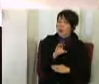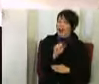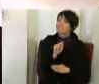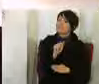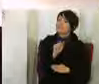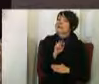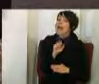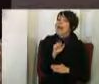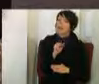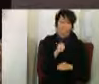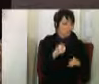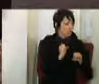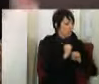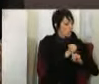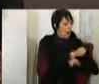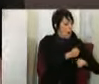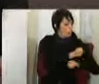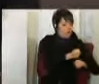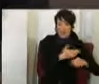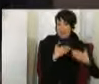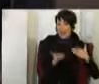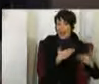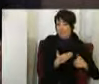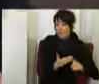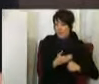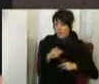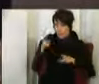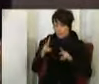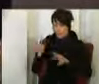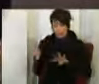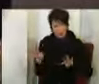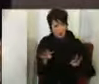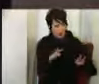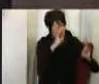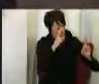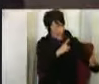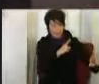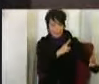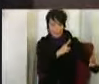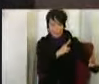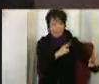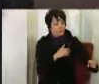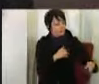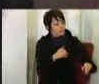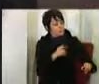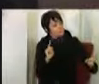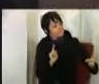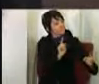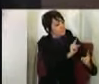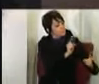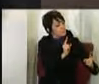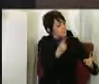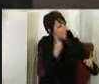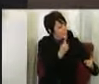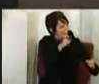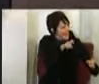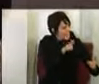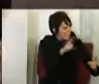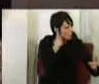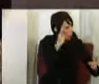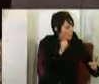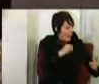was that he did for a living, we know that all the people in that village would have gone to him at one time or another for something that they needed